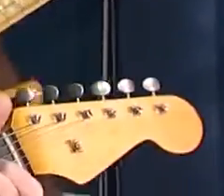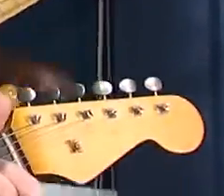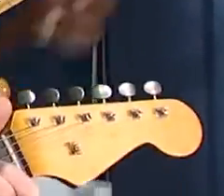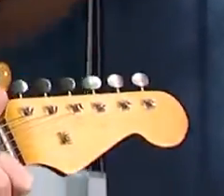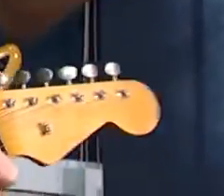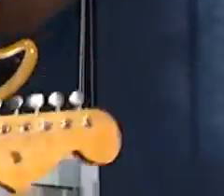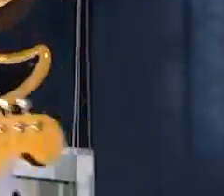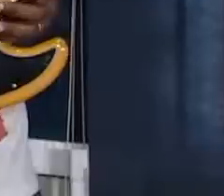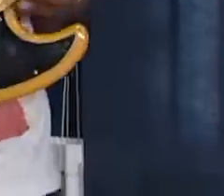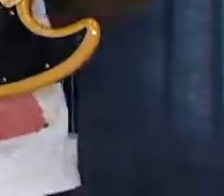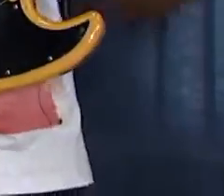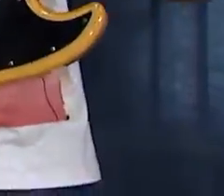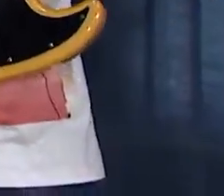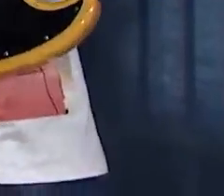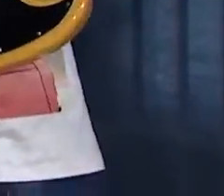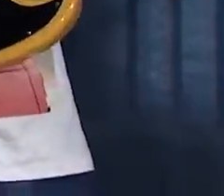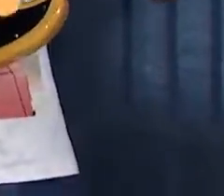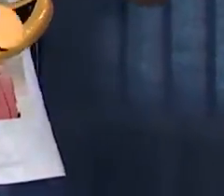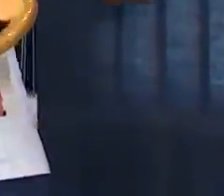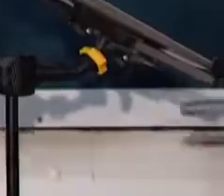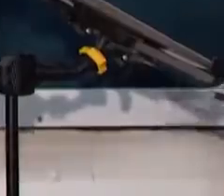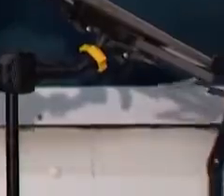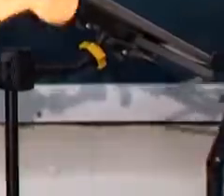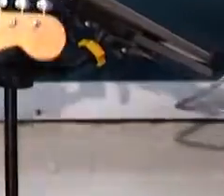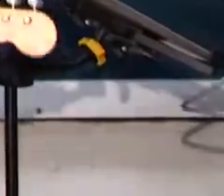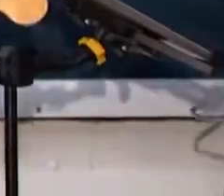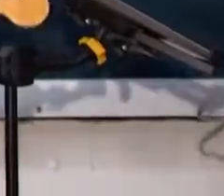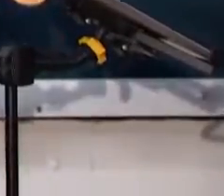purple rain,